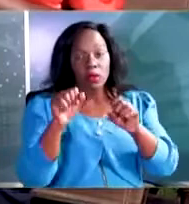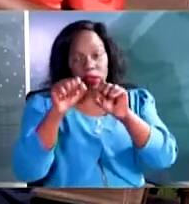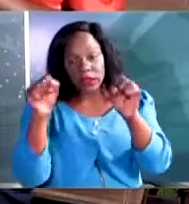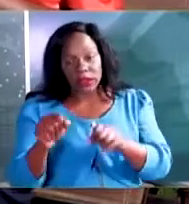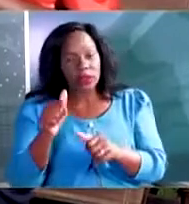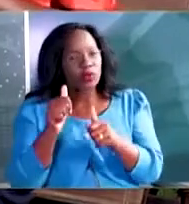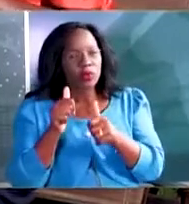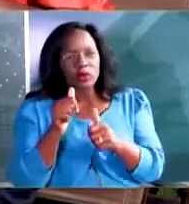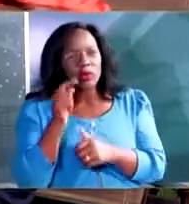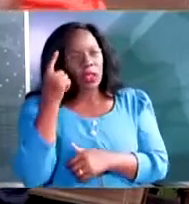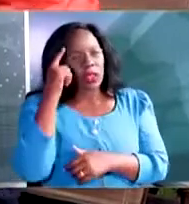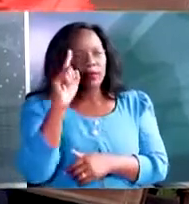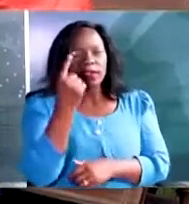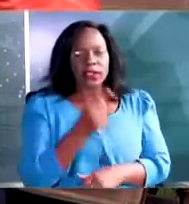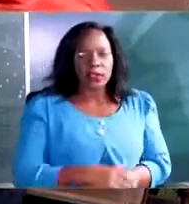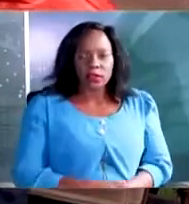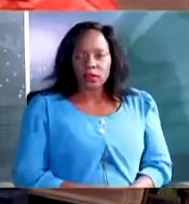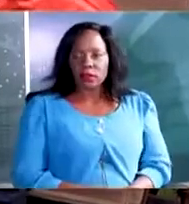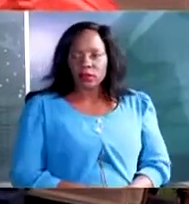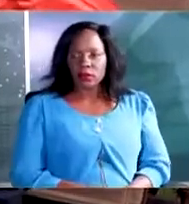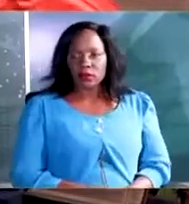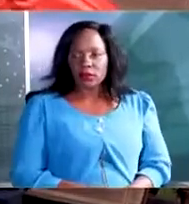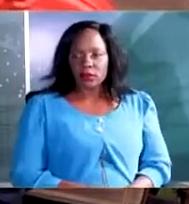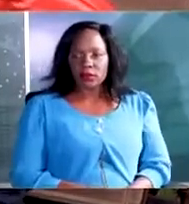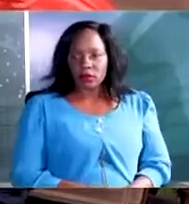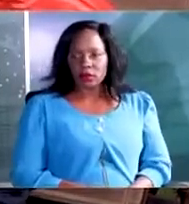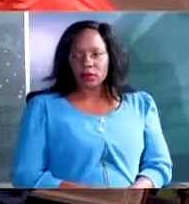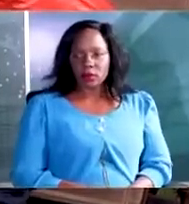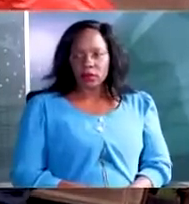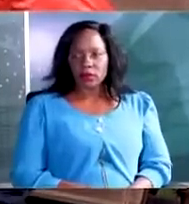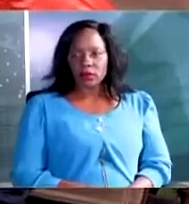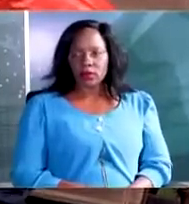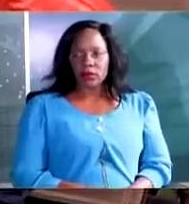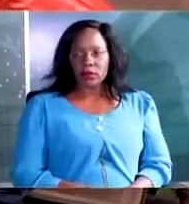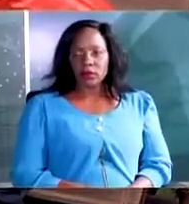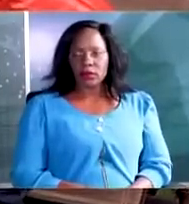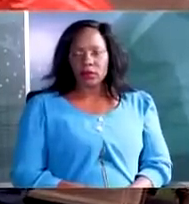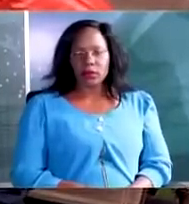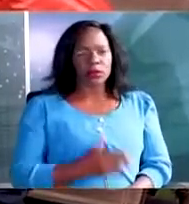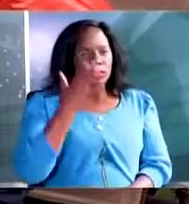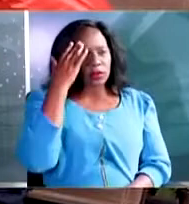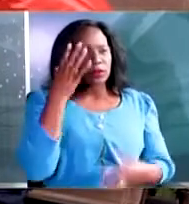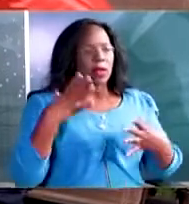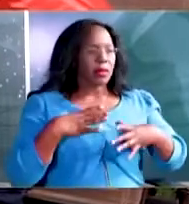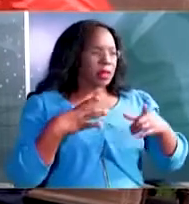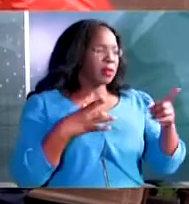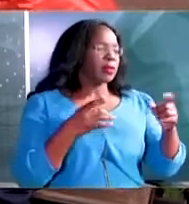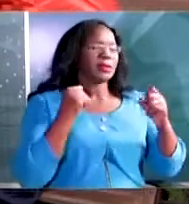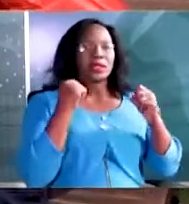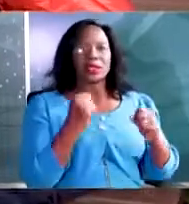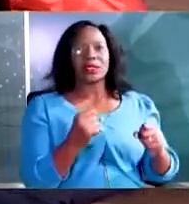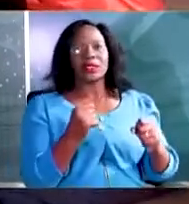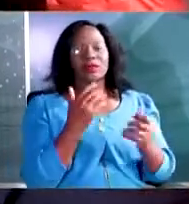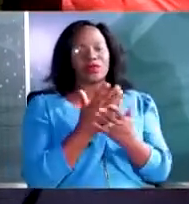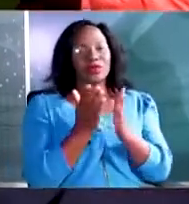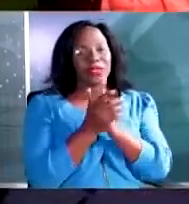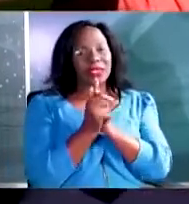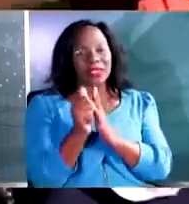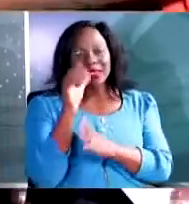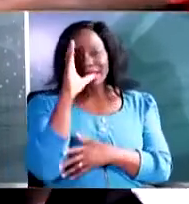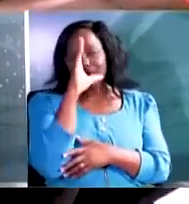So which one comes first? The people are difficult at the moment. There is an incredible cybersecurity skill shortage